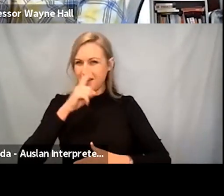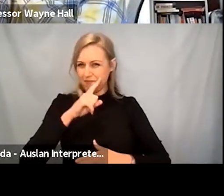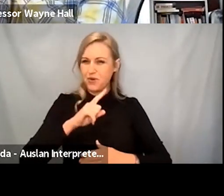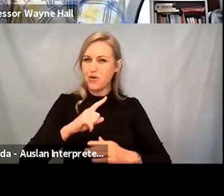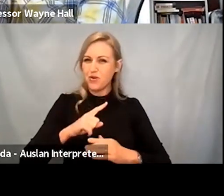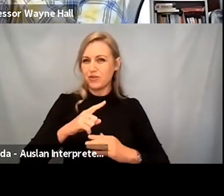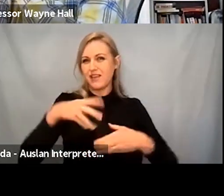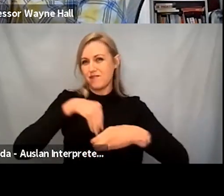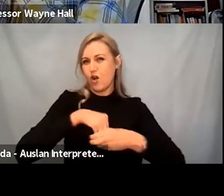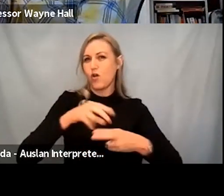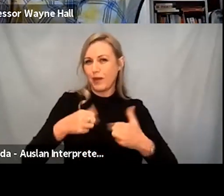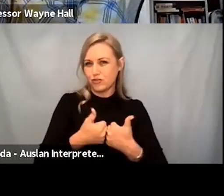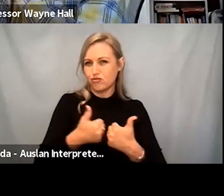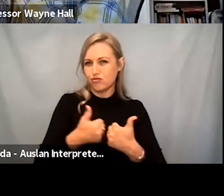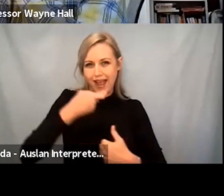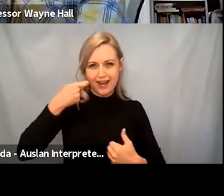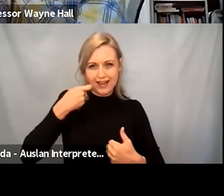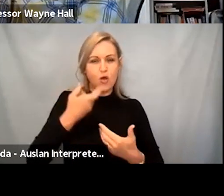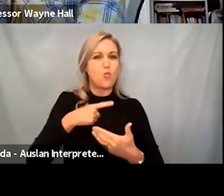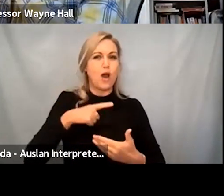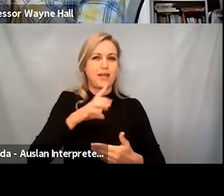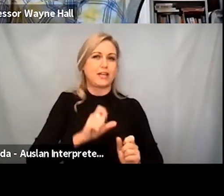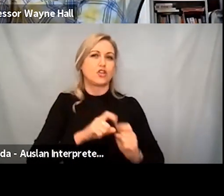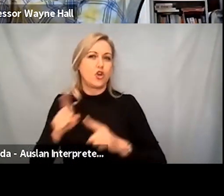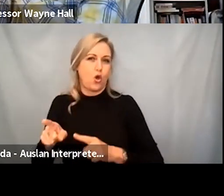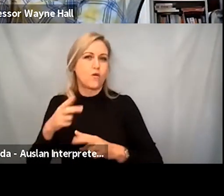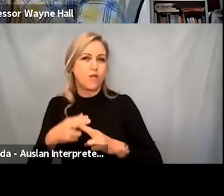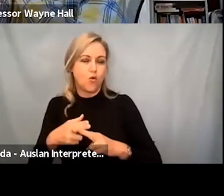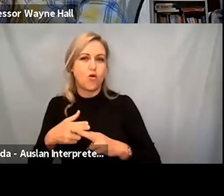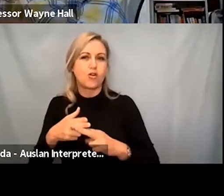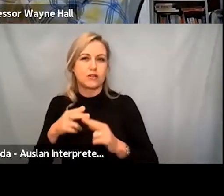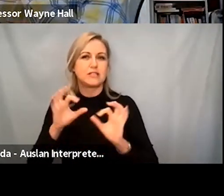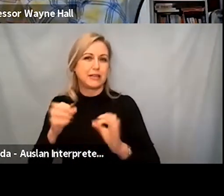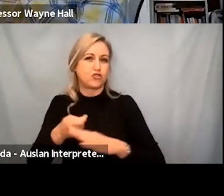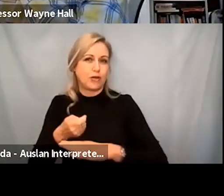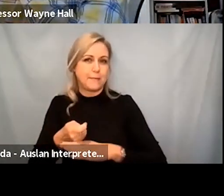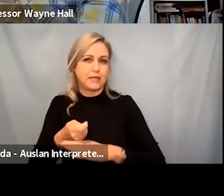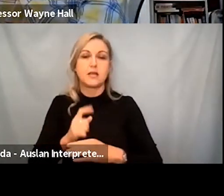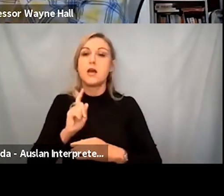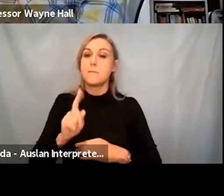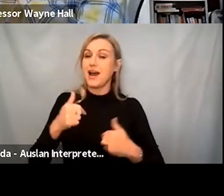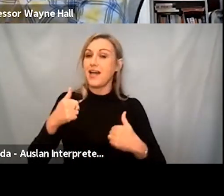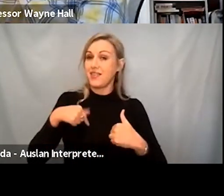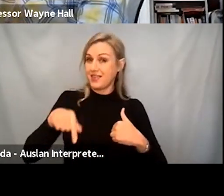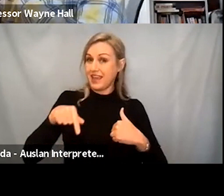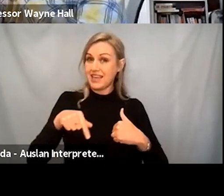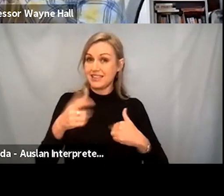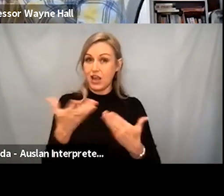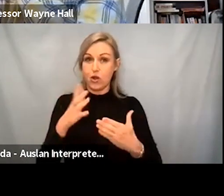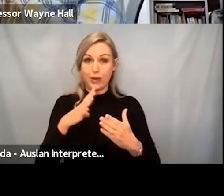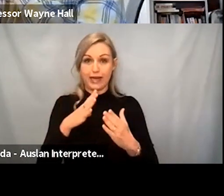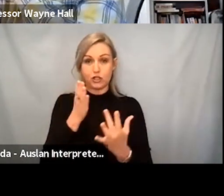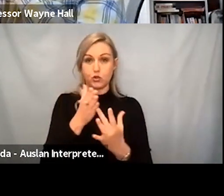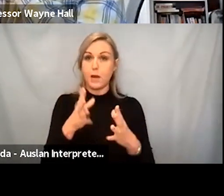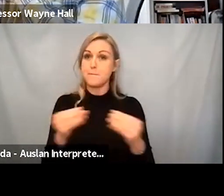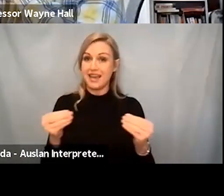for opioid agonist therapy. So this is certainly a piece that we're missing in the sense of how best to engage people